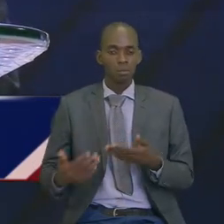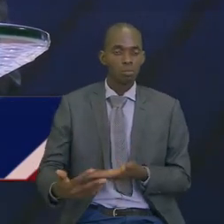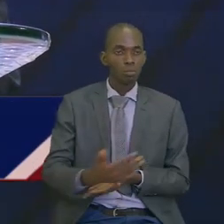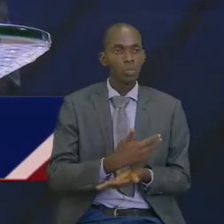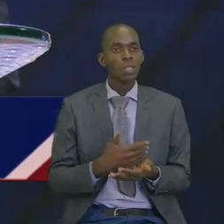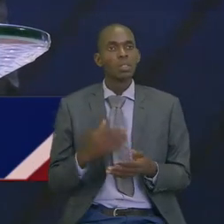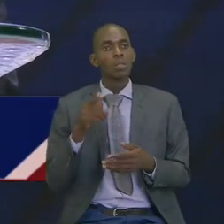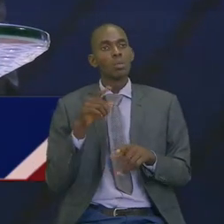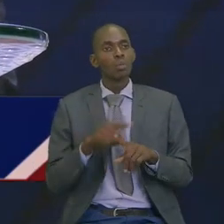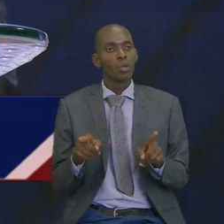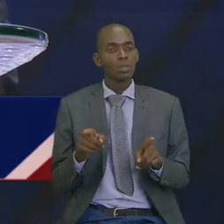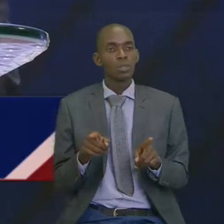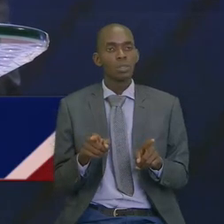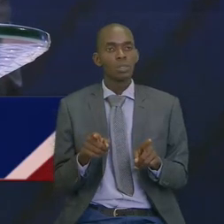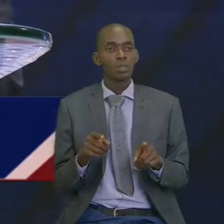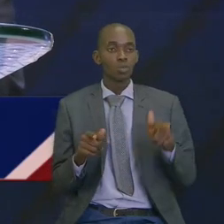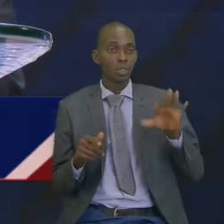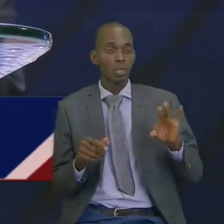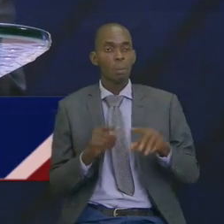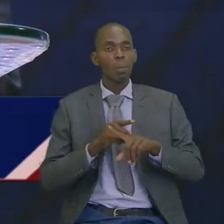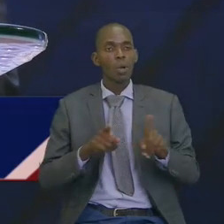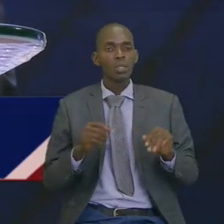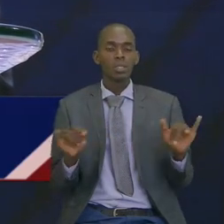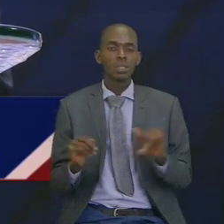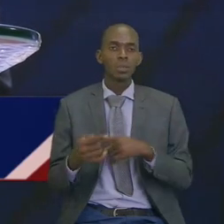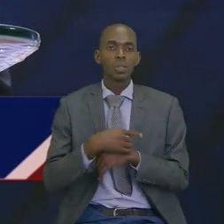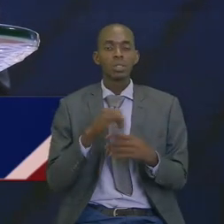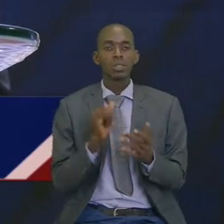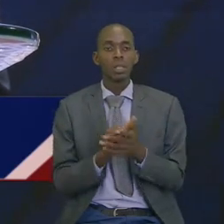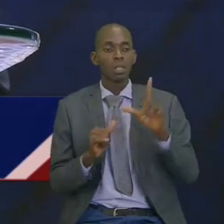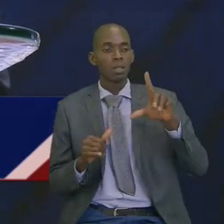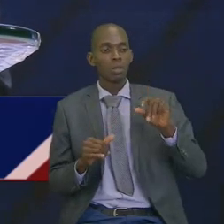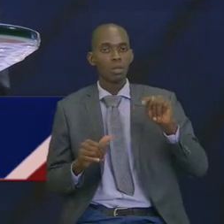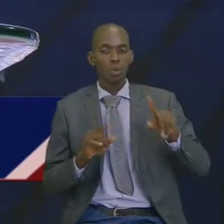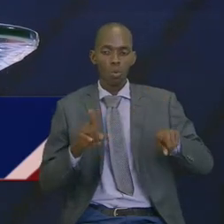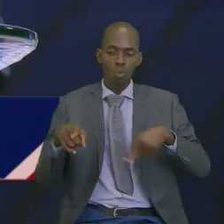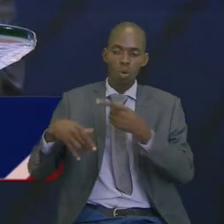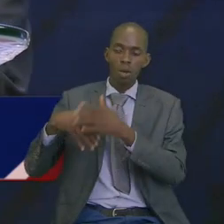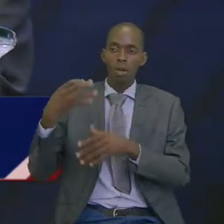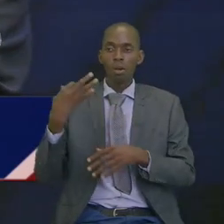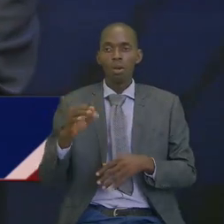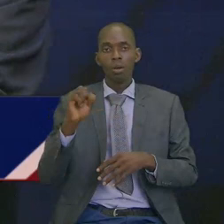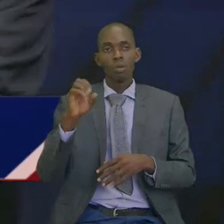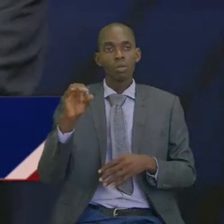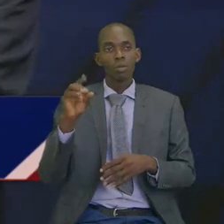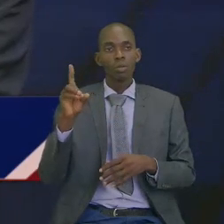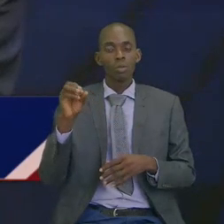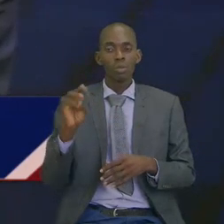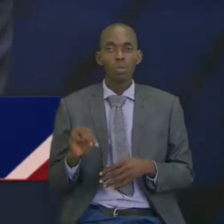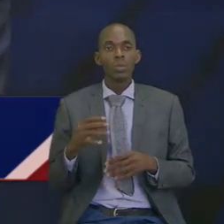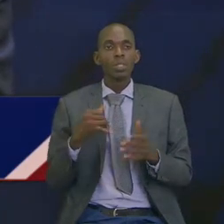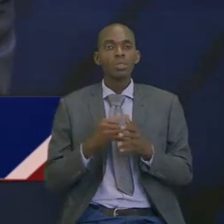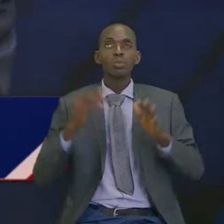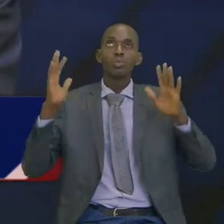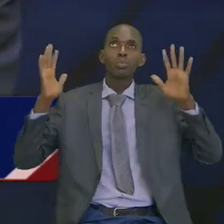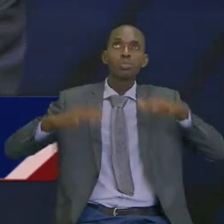in verse 29 it says, but the same day that Lot went out of Sodom, and it rained